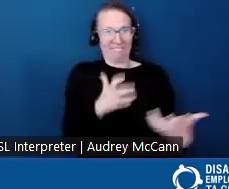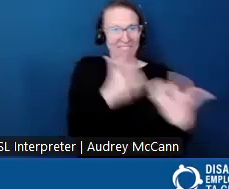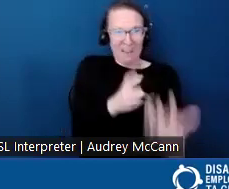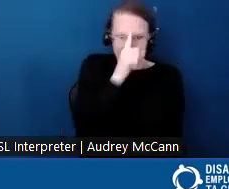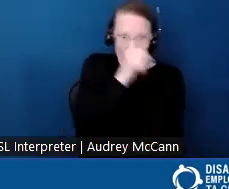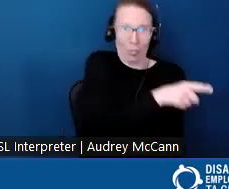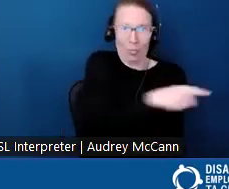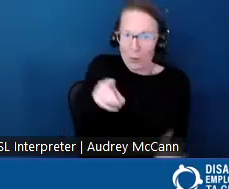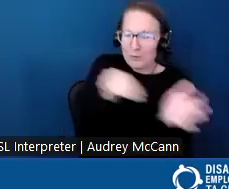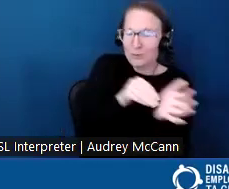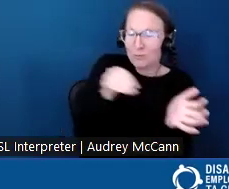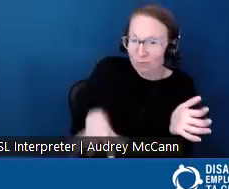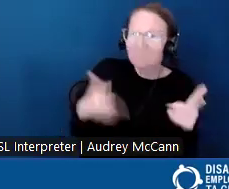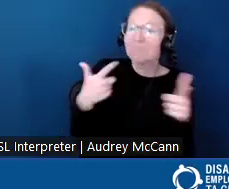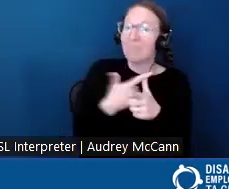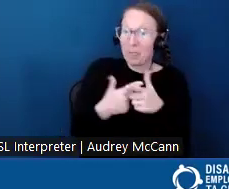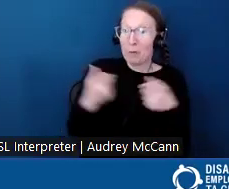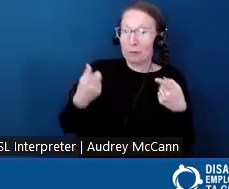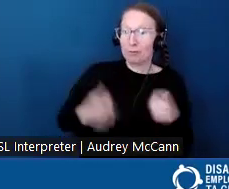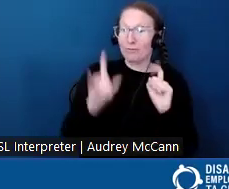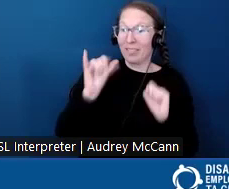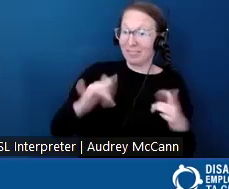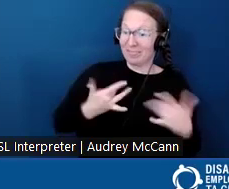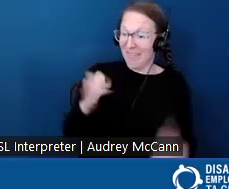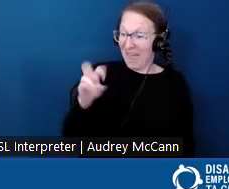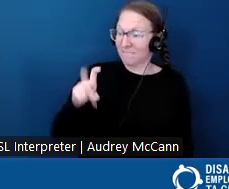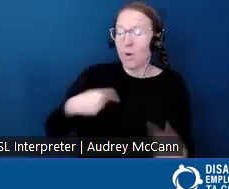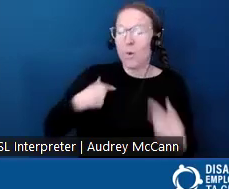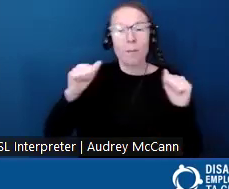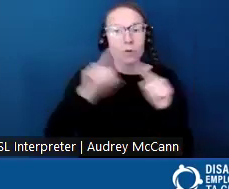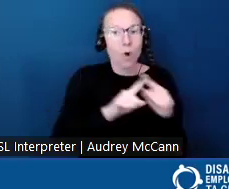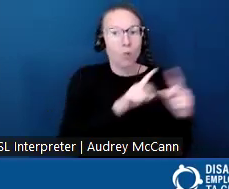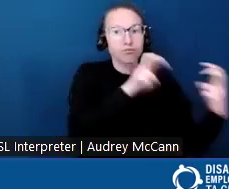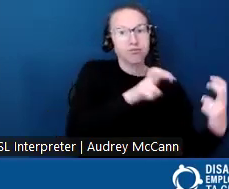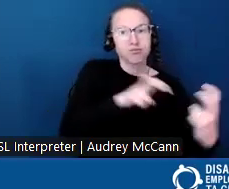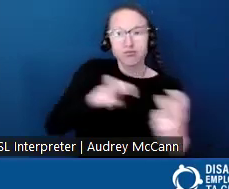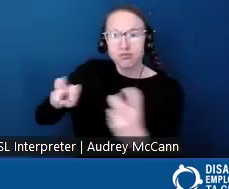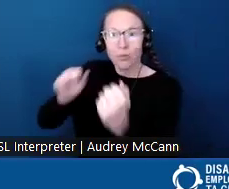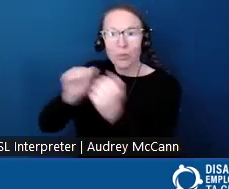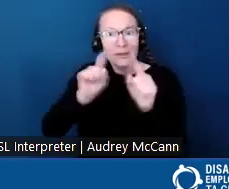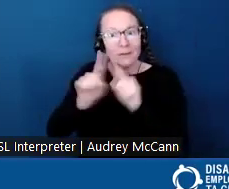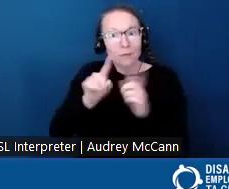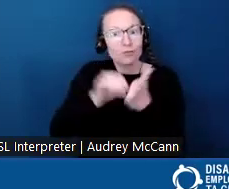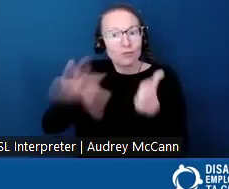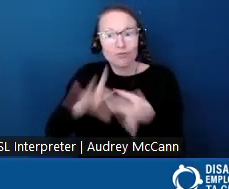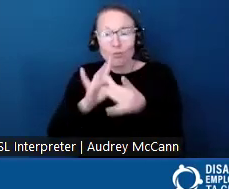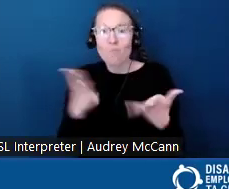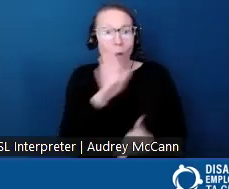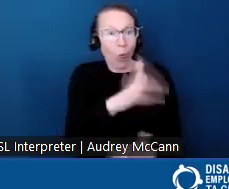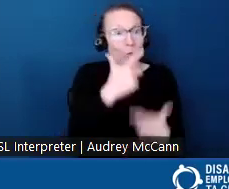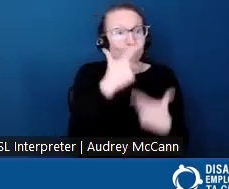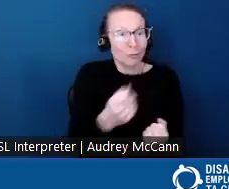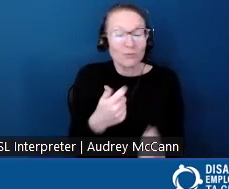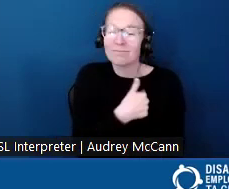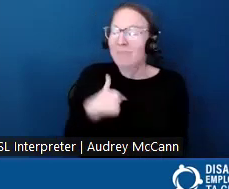represented. And then during this event, I was able to go around and talk with the different students about what their interests were. And I ended up meeting